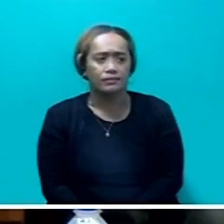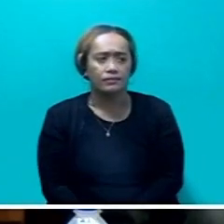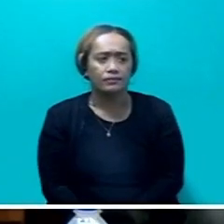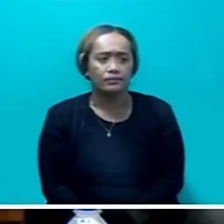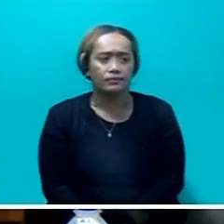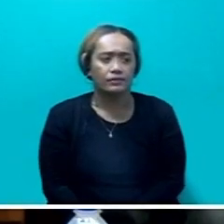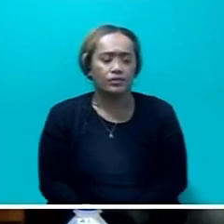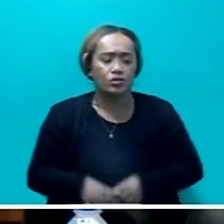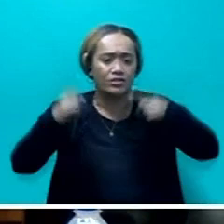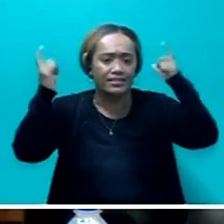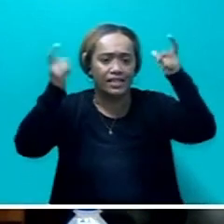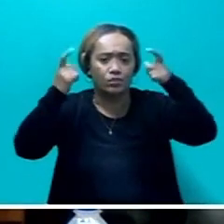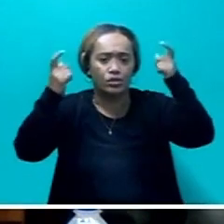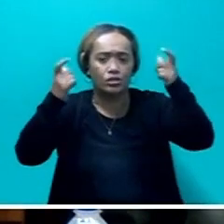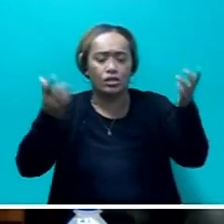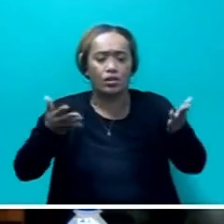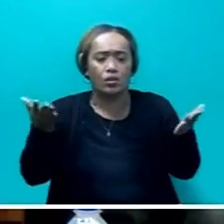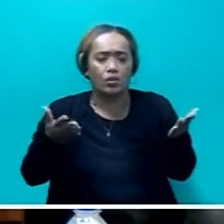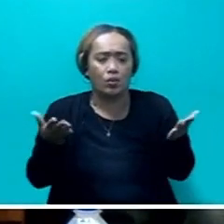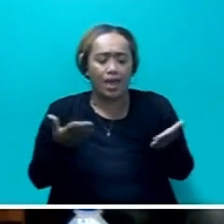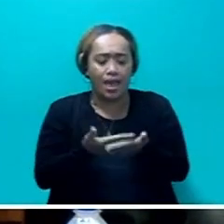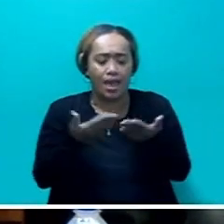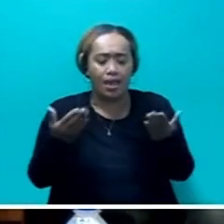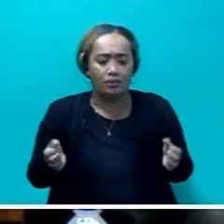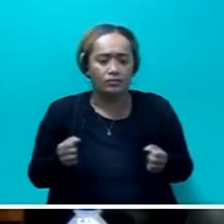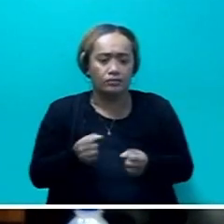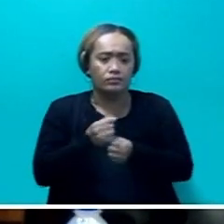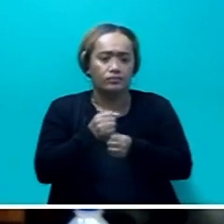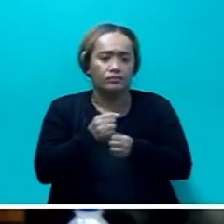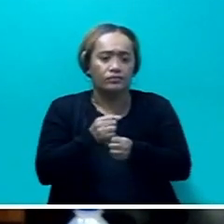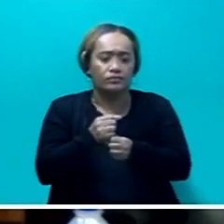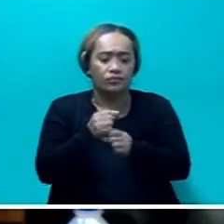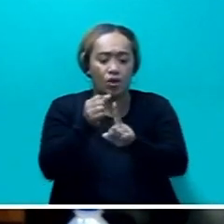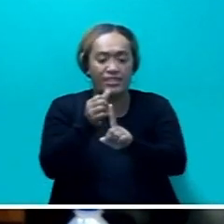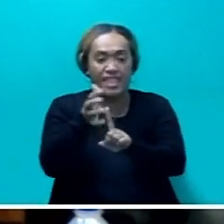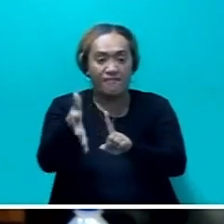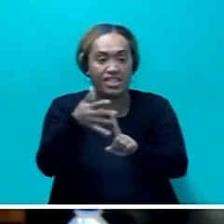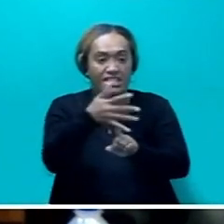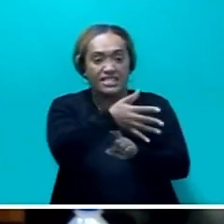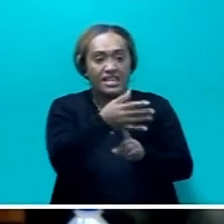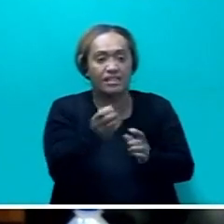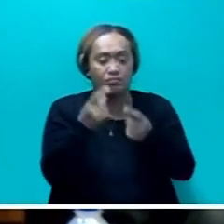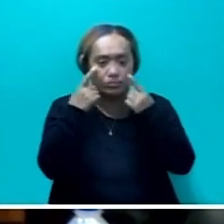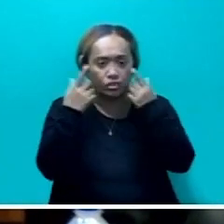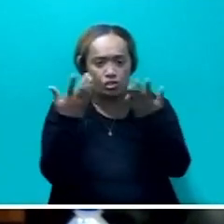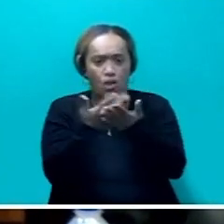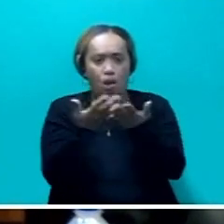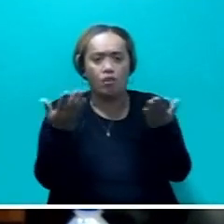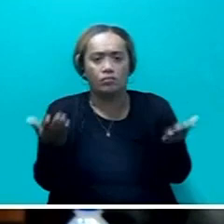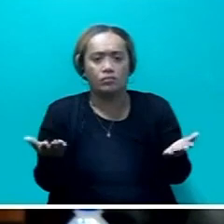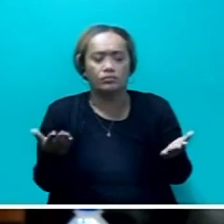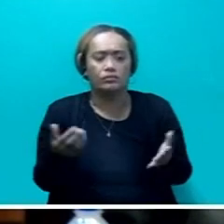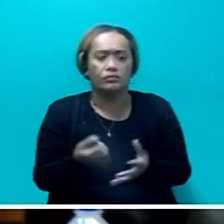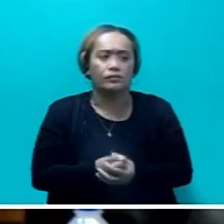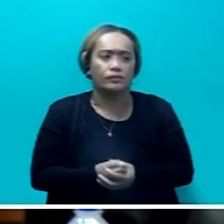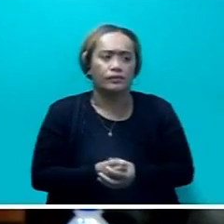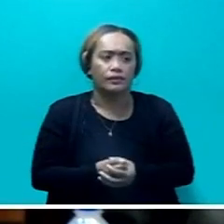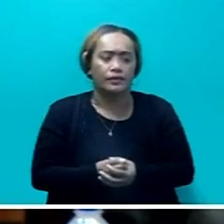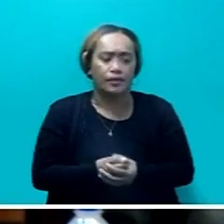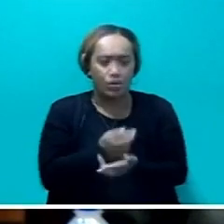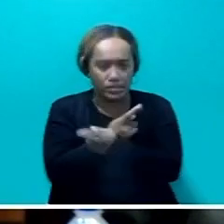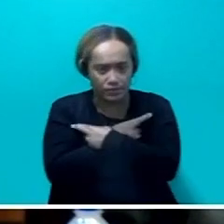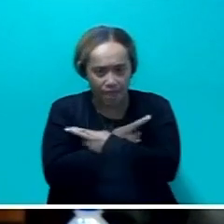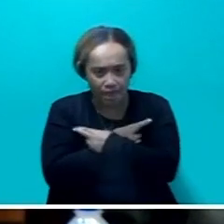where a nation comes to grips with the diversity that is its essence, a diversity that demands mutual respect